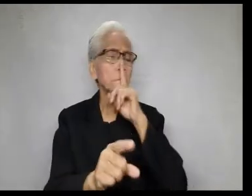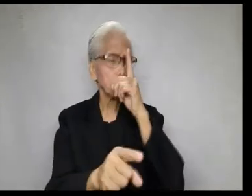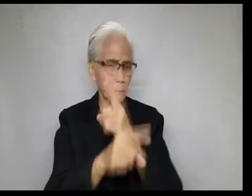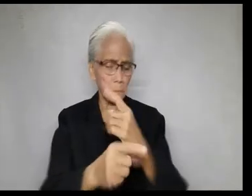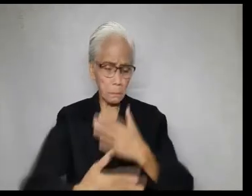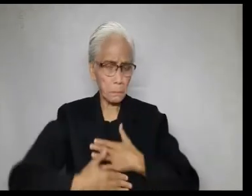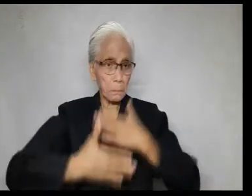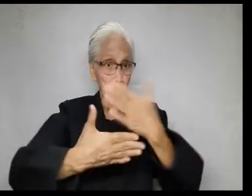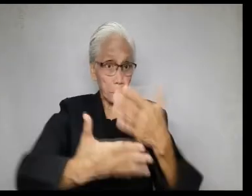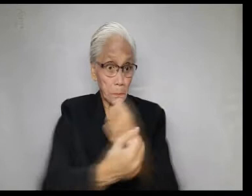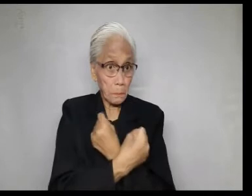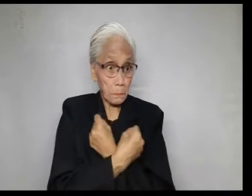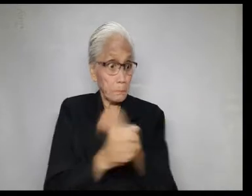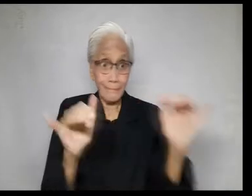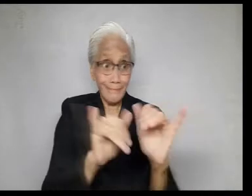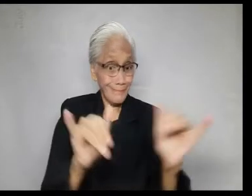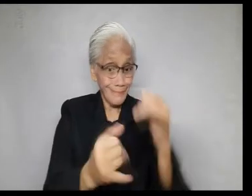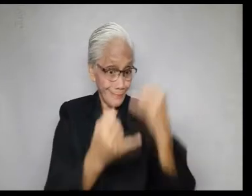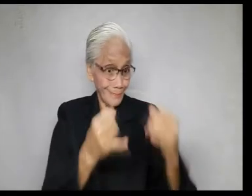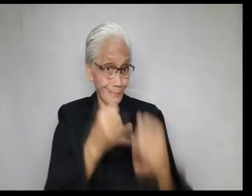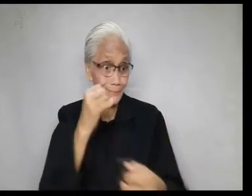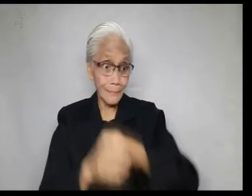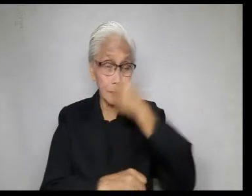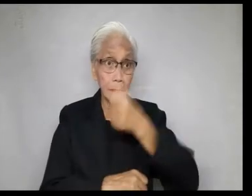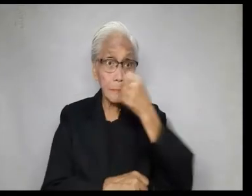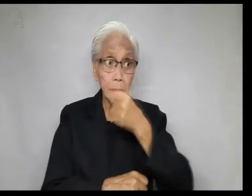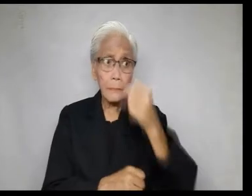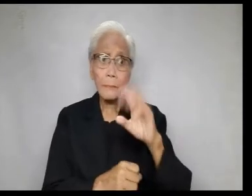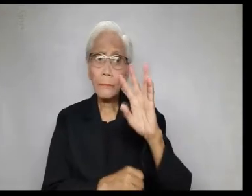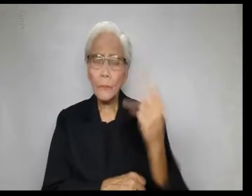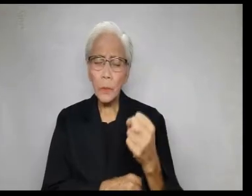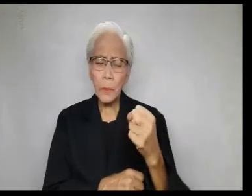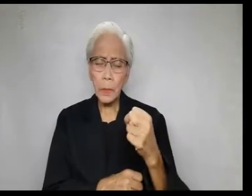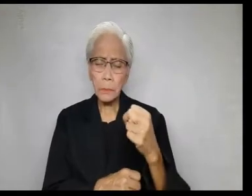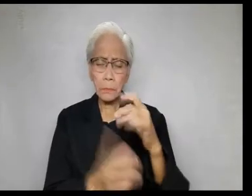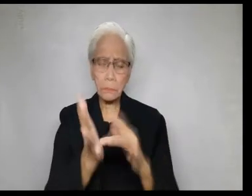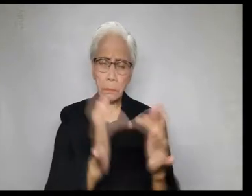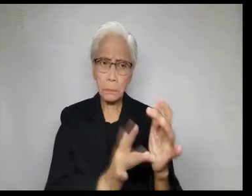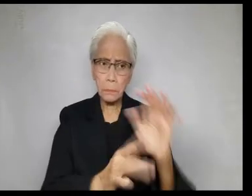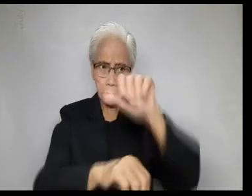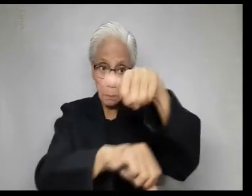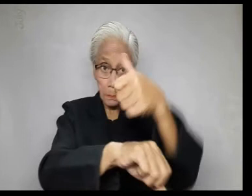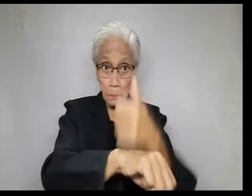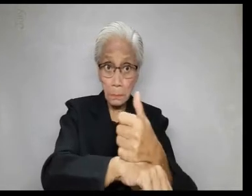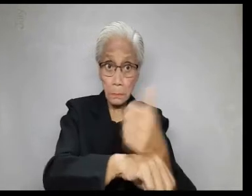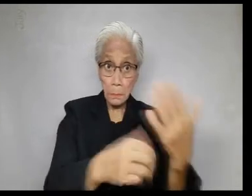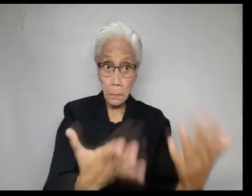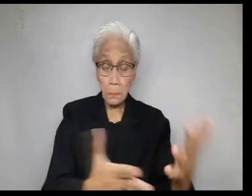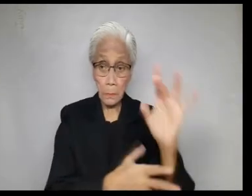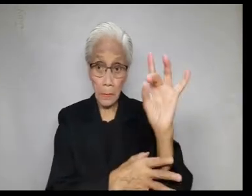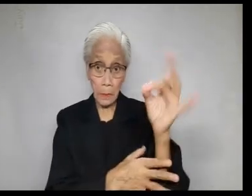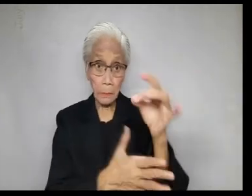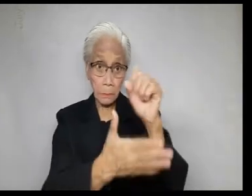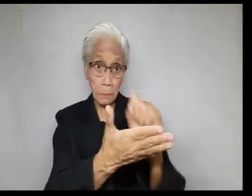committed love towards one another. It was also in this Last Supper context when Jesus instituted what we call the